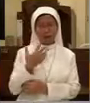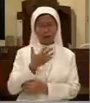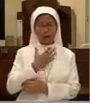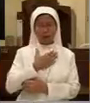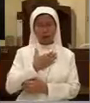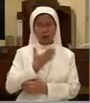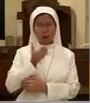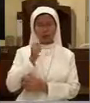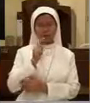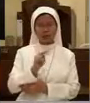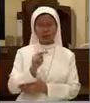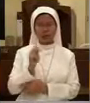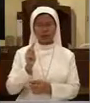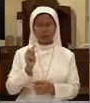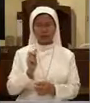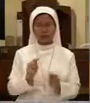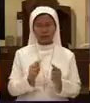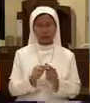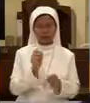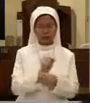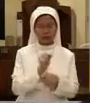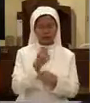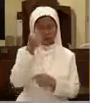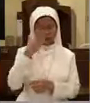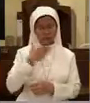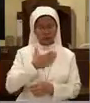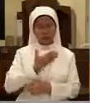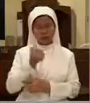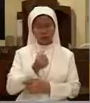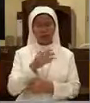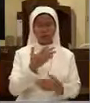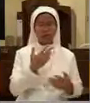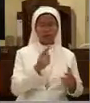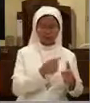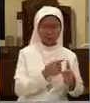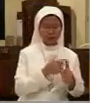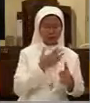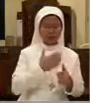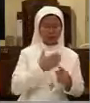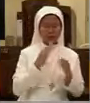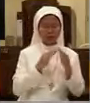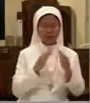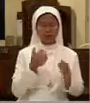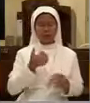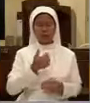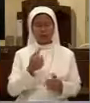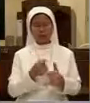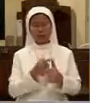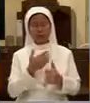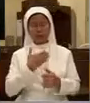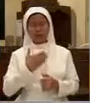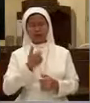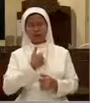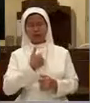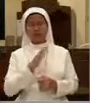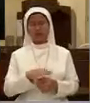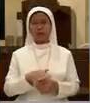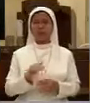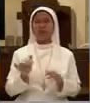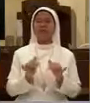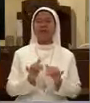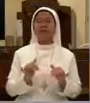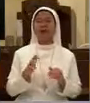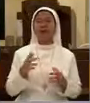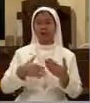met first before I attend to the needs of others, that is another way of saying I will not go